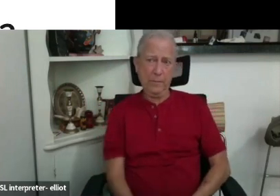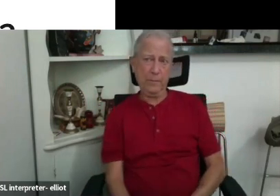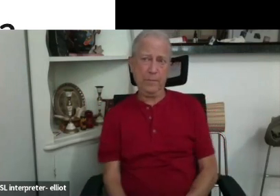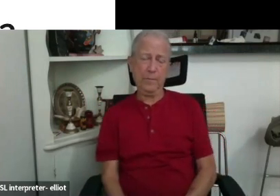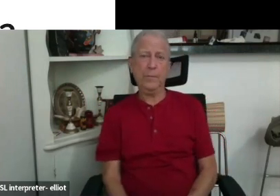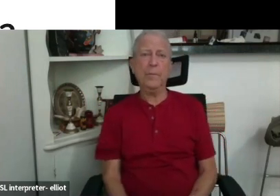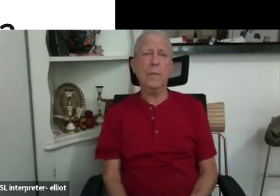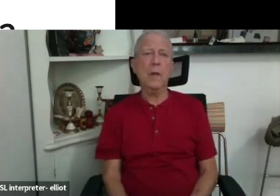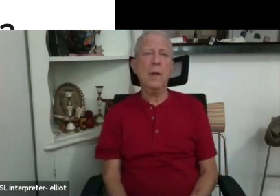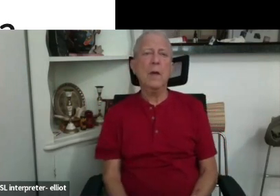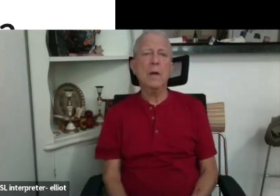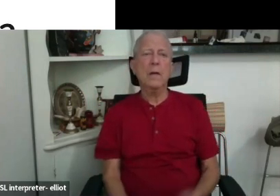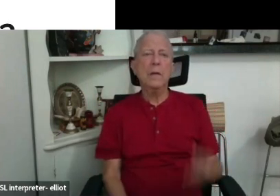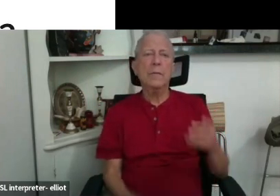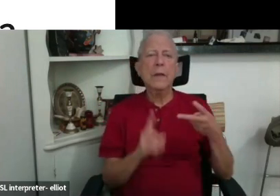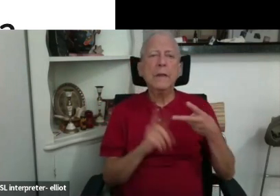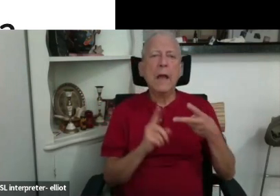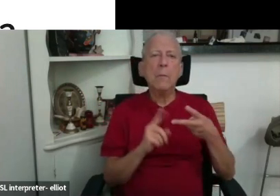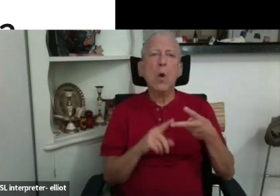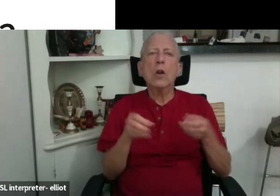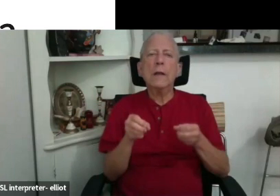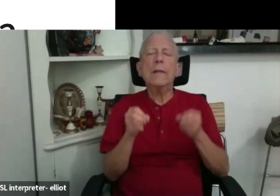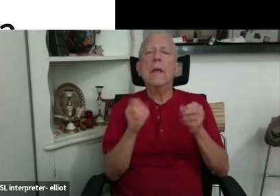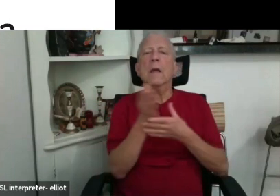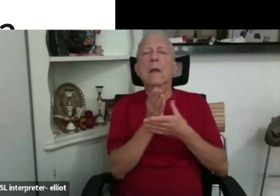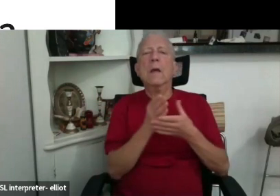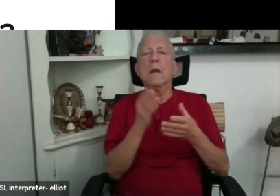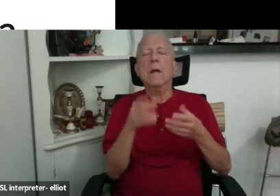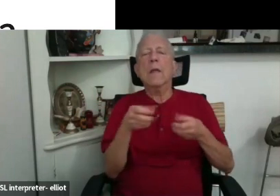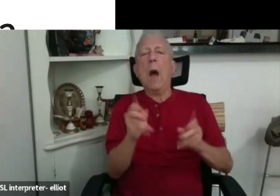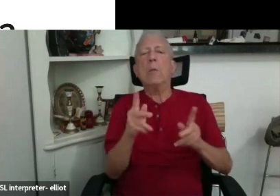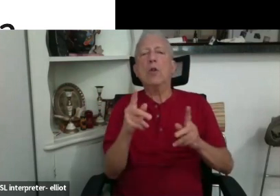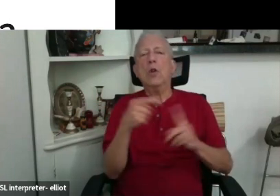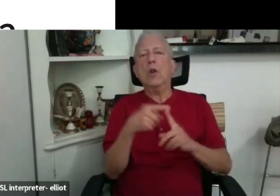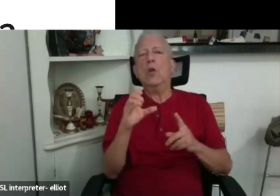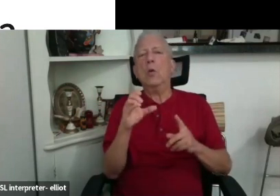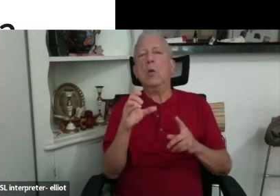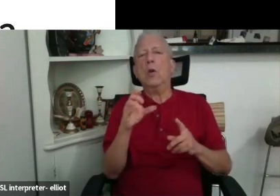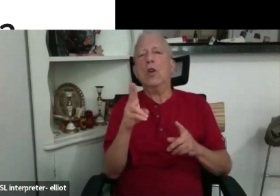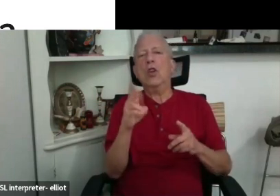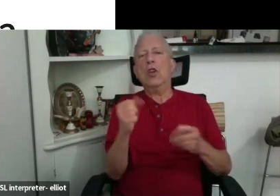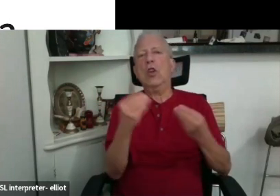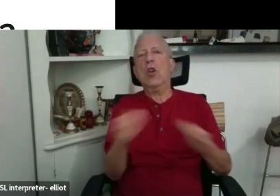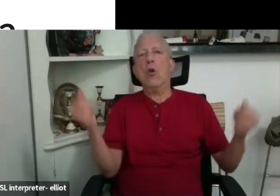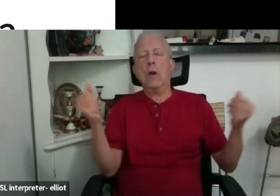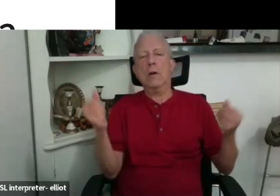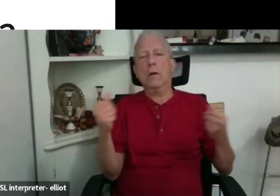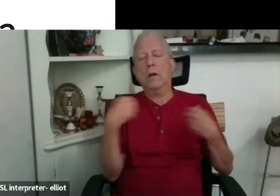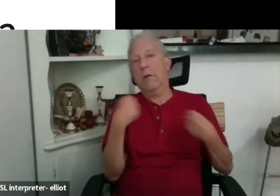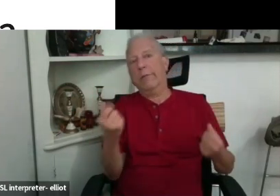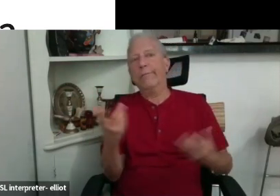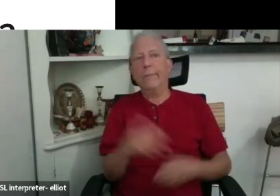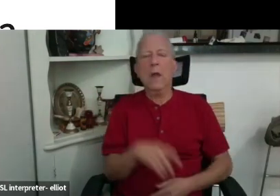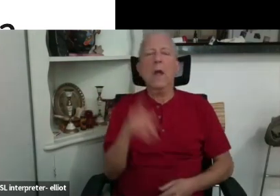the second part, which is the opportunity to cure. And the notice will